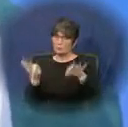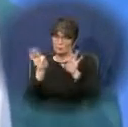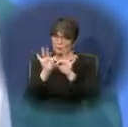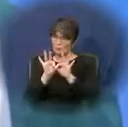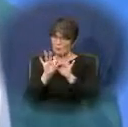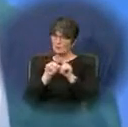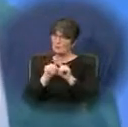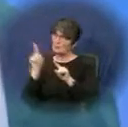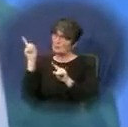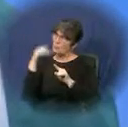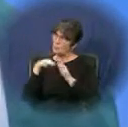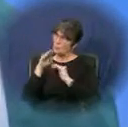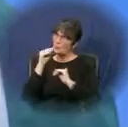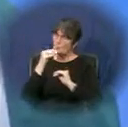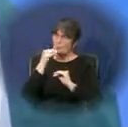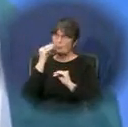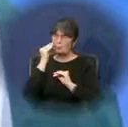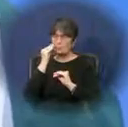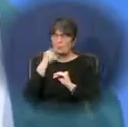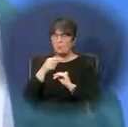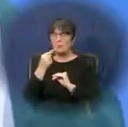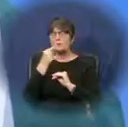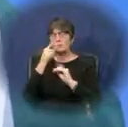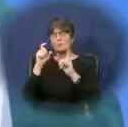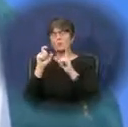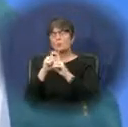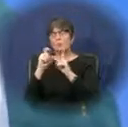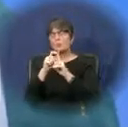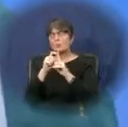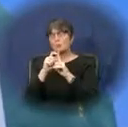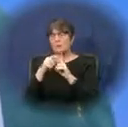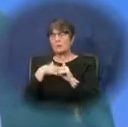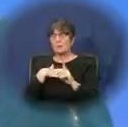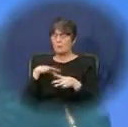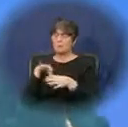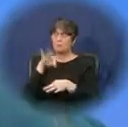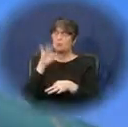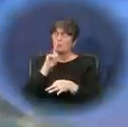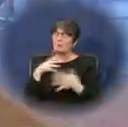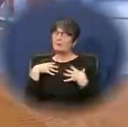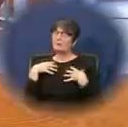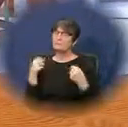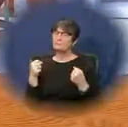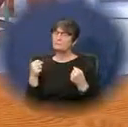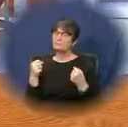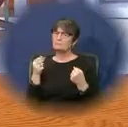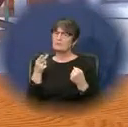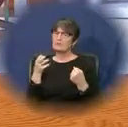worthy that you should enter under my roof, but only say the word, and my soul shall be healed.